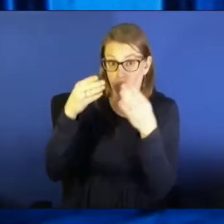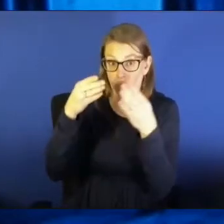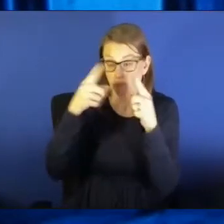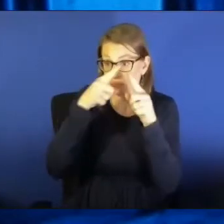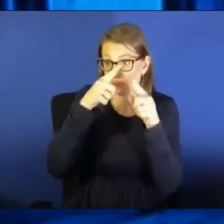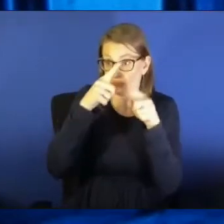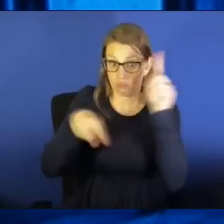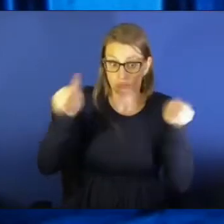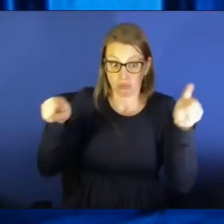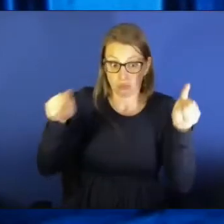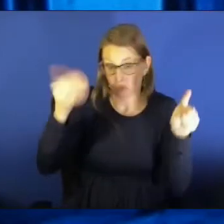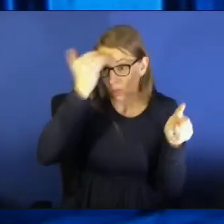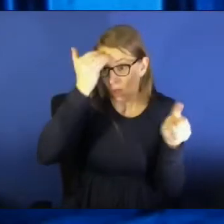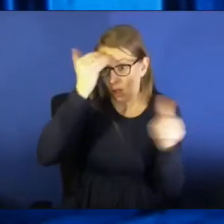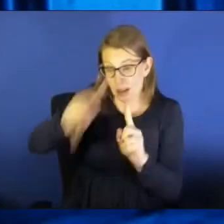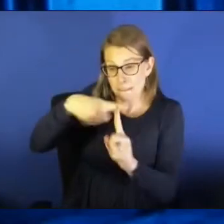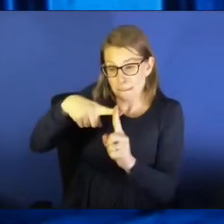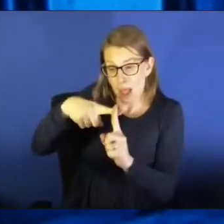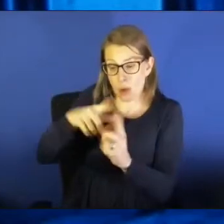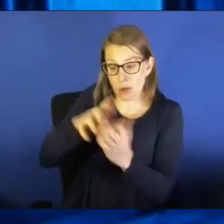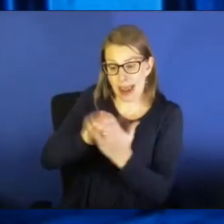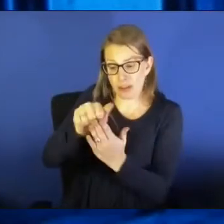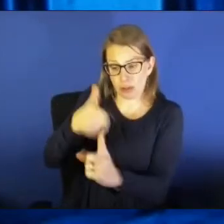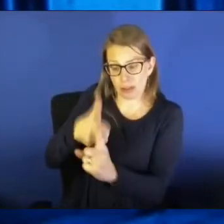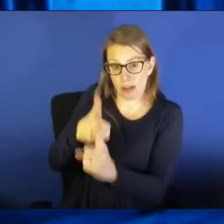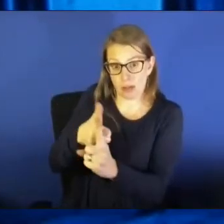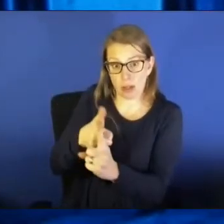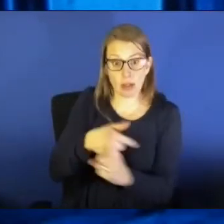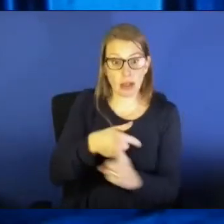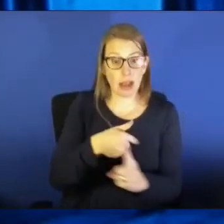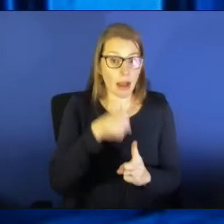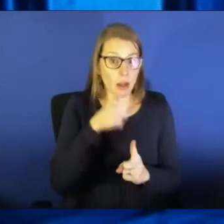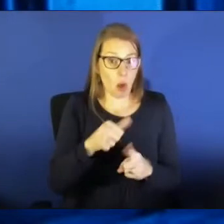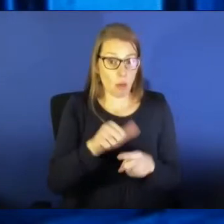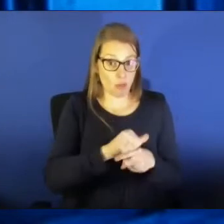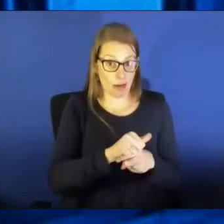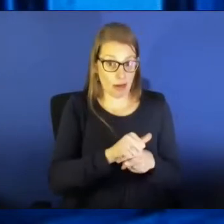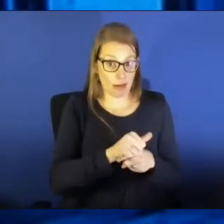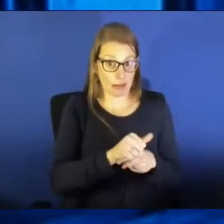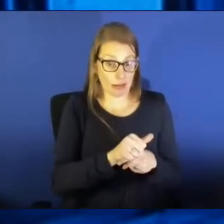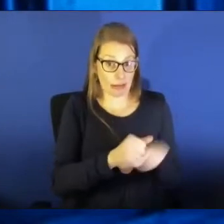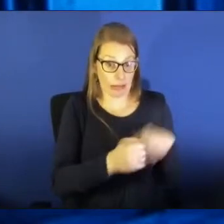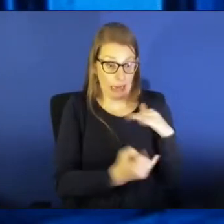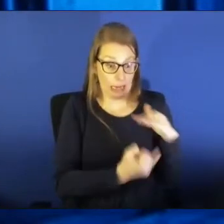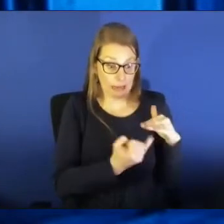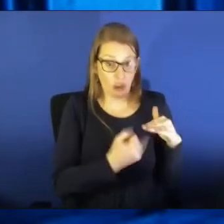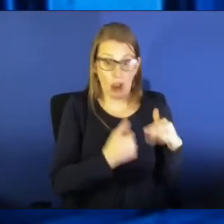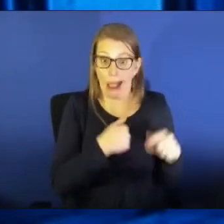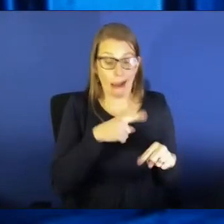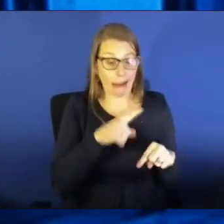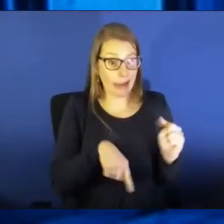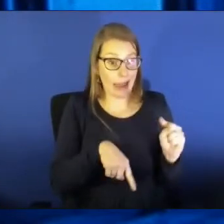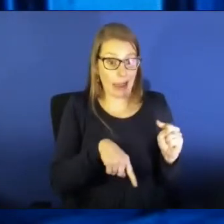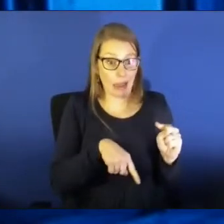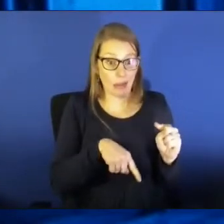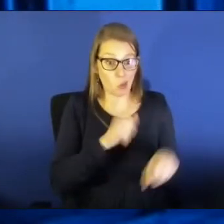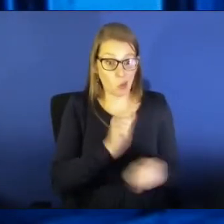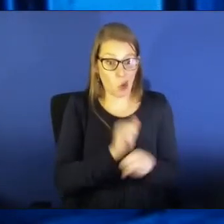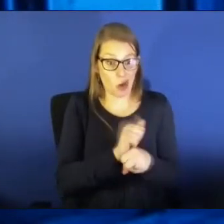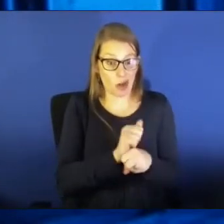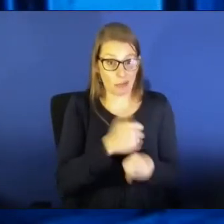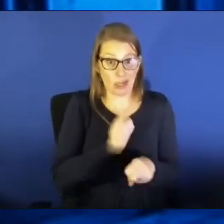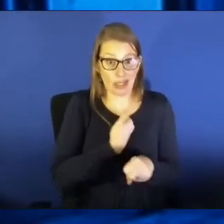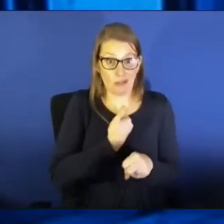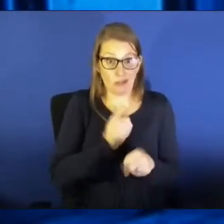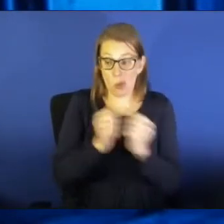cancer itself. I do not practice in isolation. I can't do what I do if I'm not practicing with Dr. Selby and if we